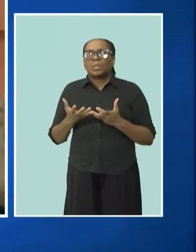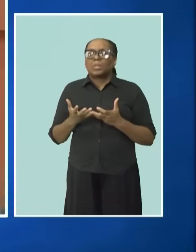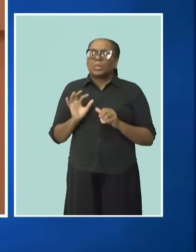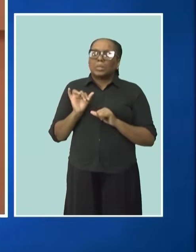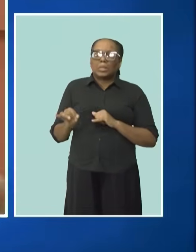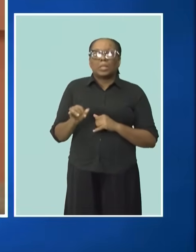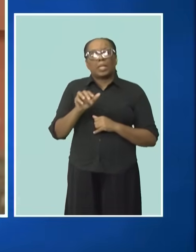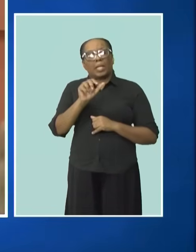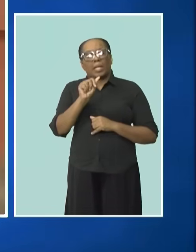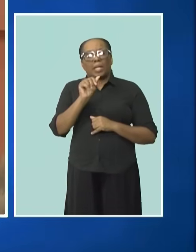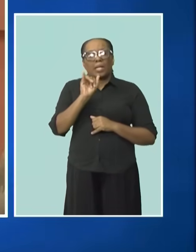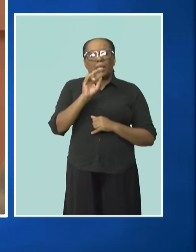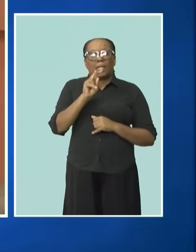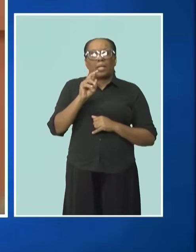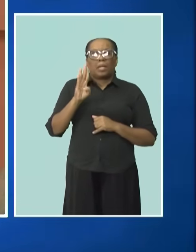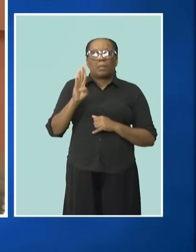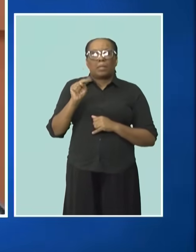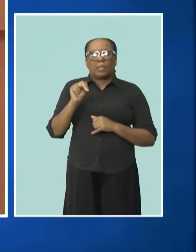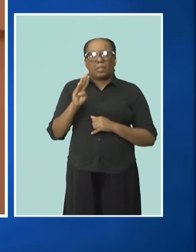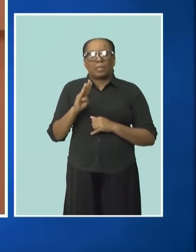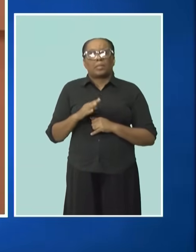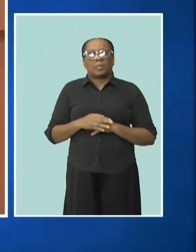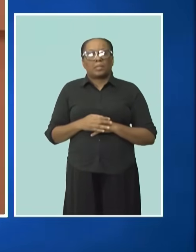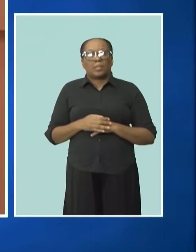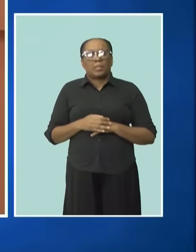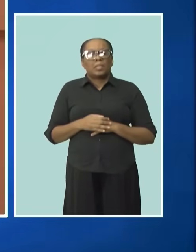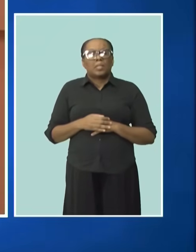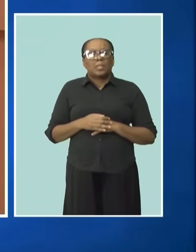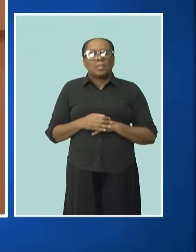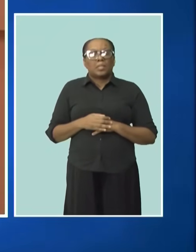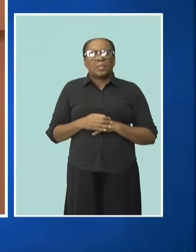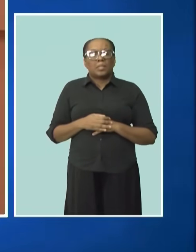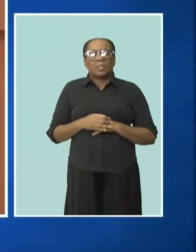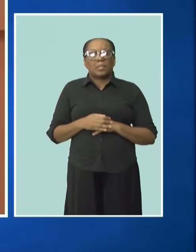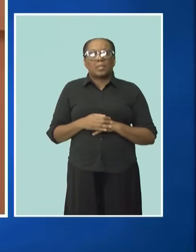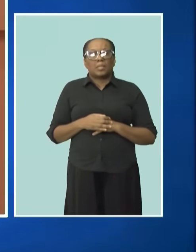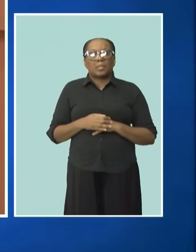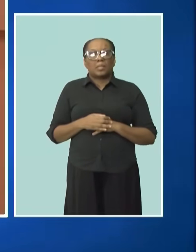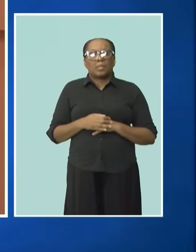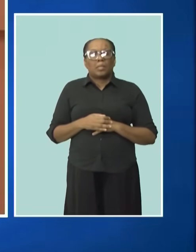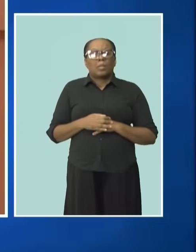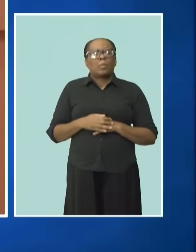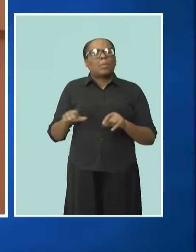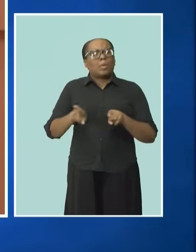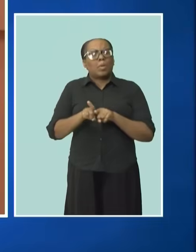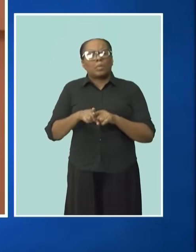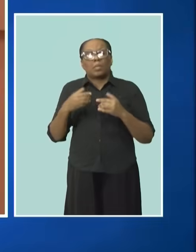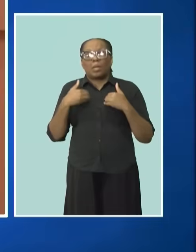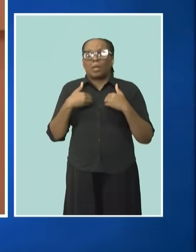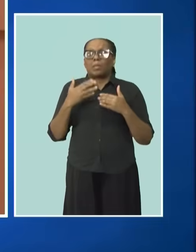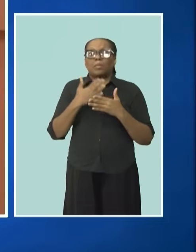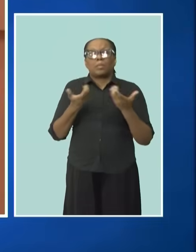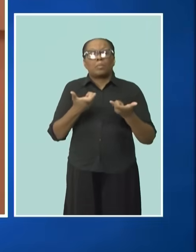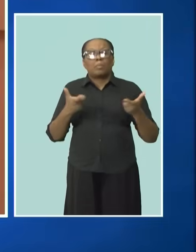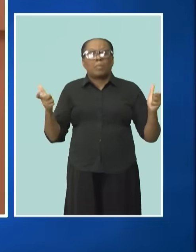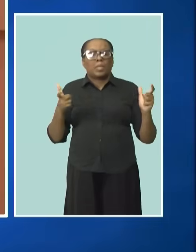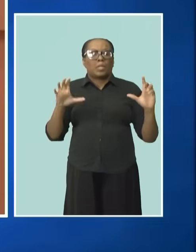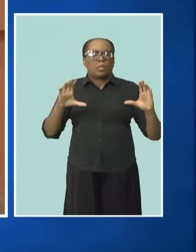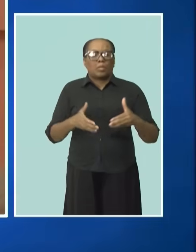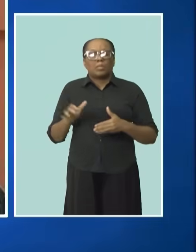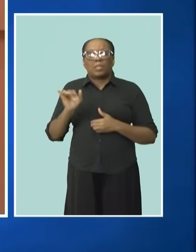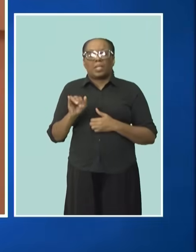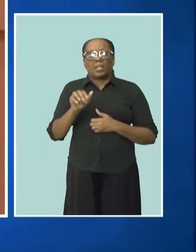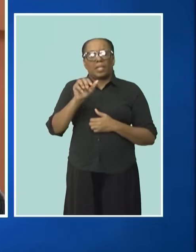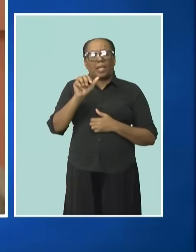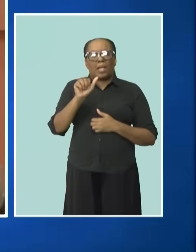some performances that were invited. So we have Alvin Ailey coming. That's exciting.